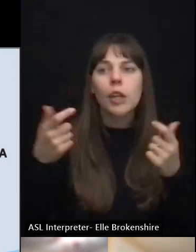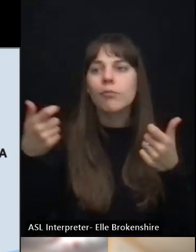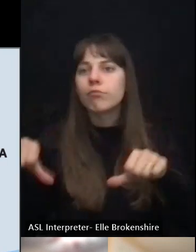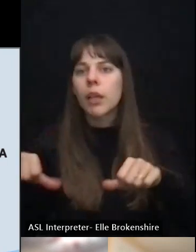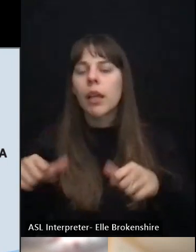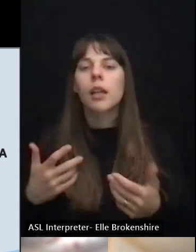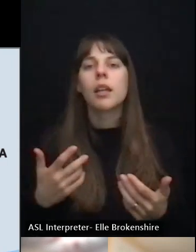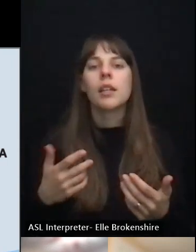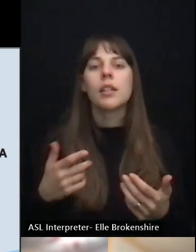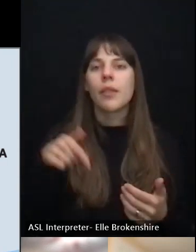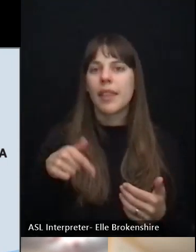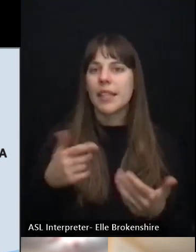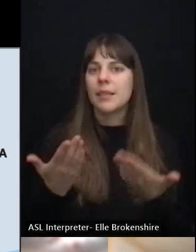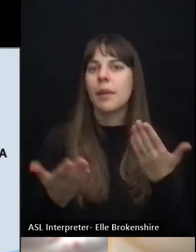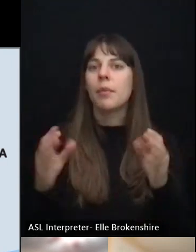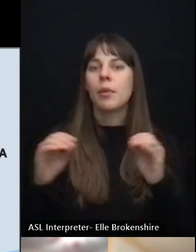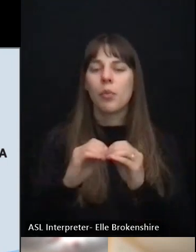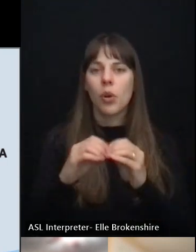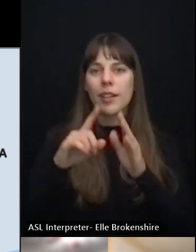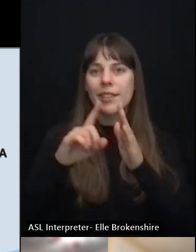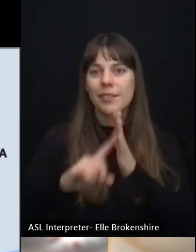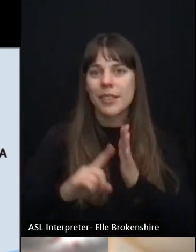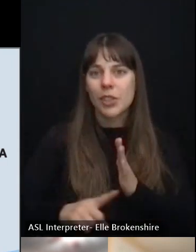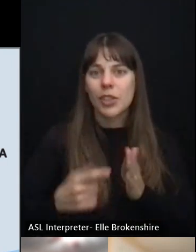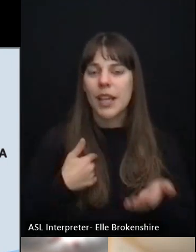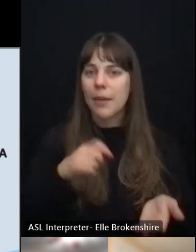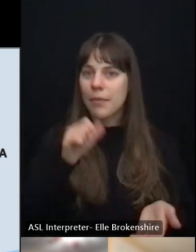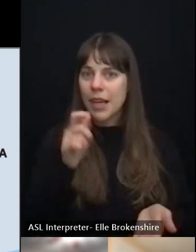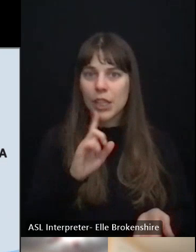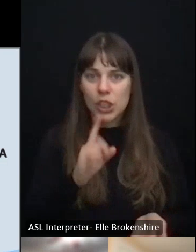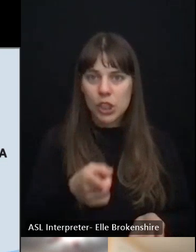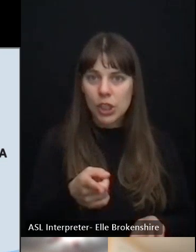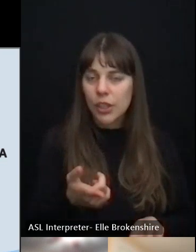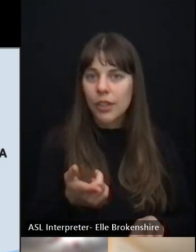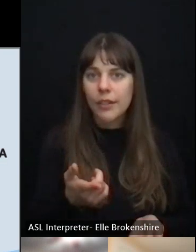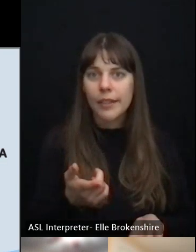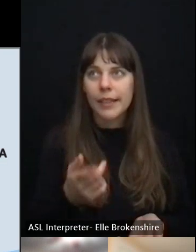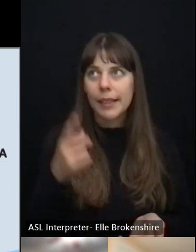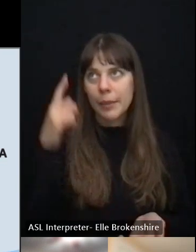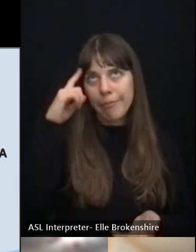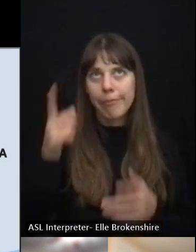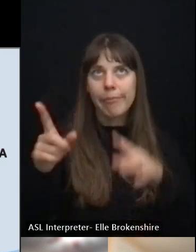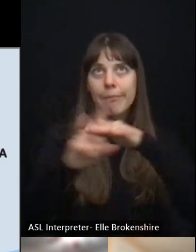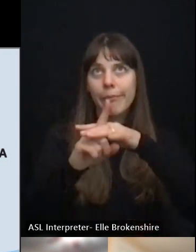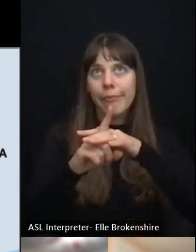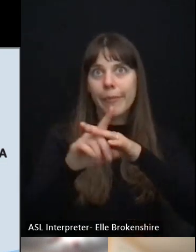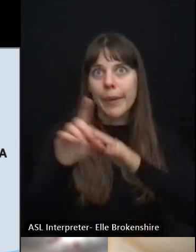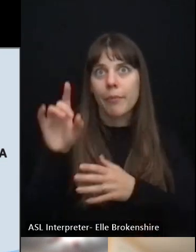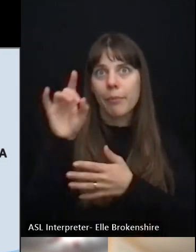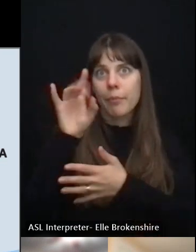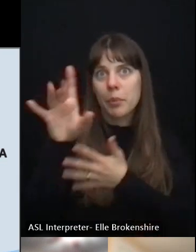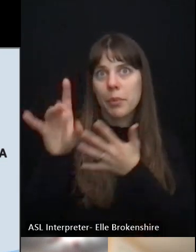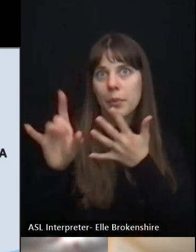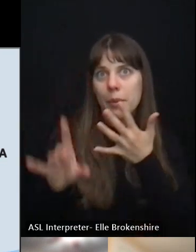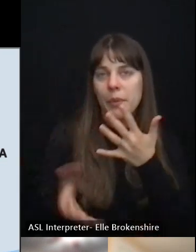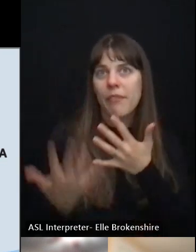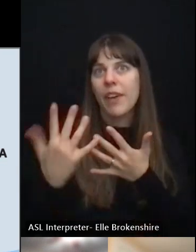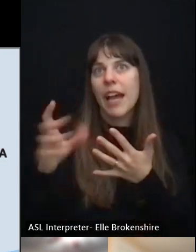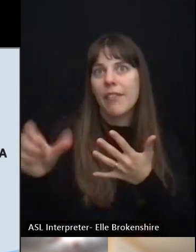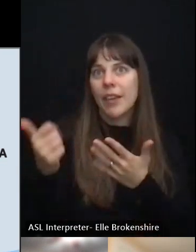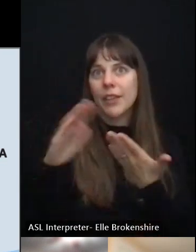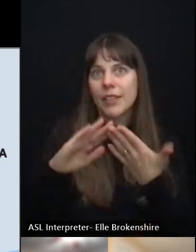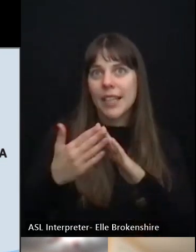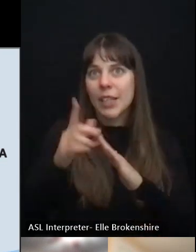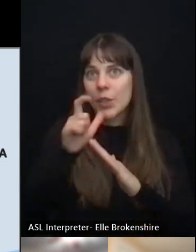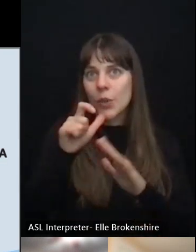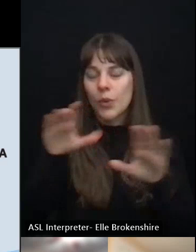on. I am not sure off the top of my head that I could name 5 other cities that have done a project